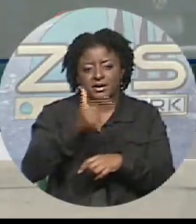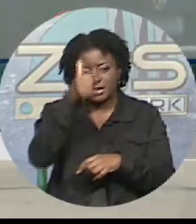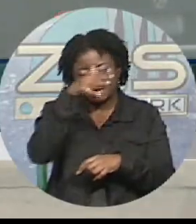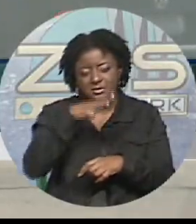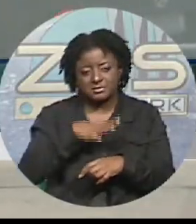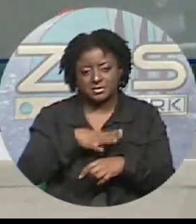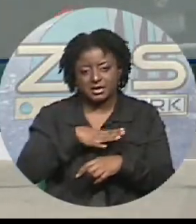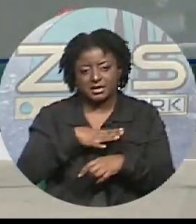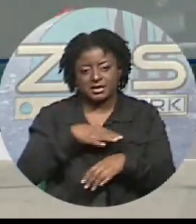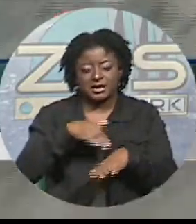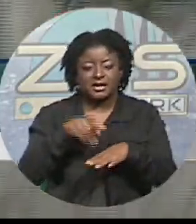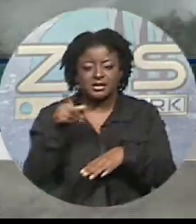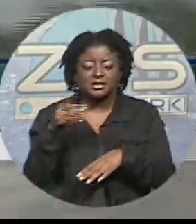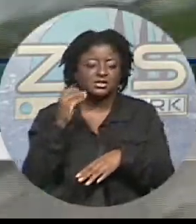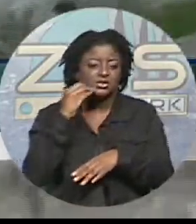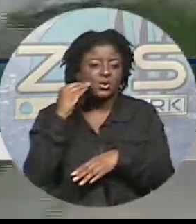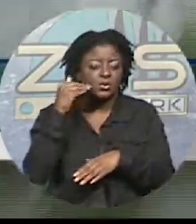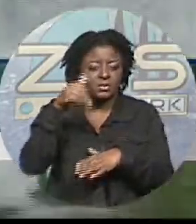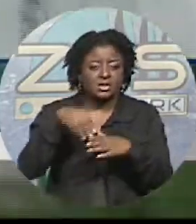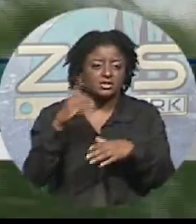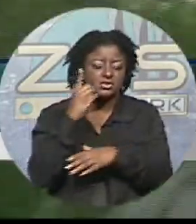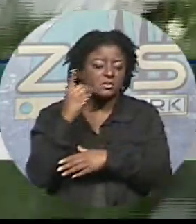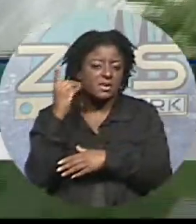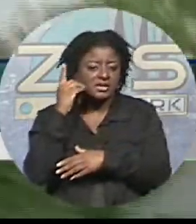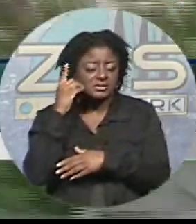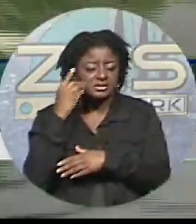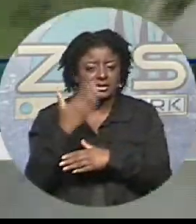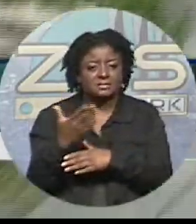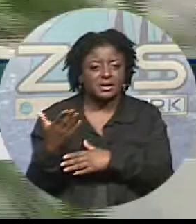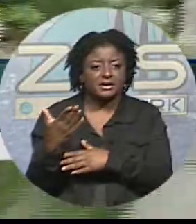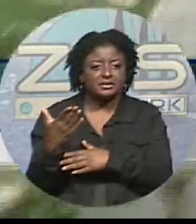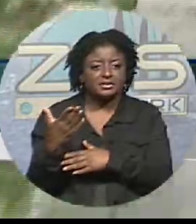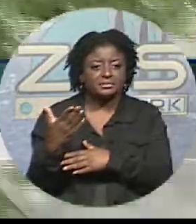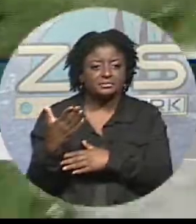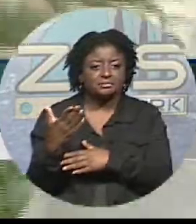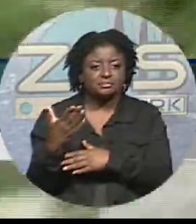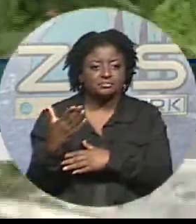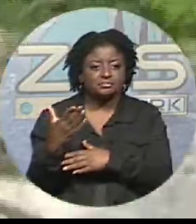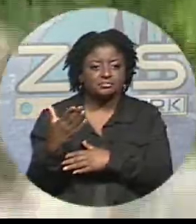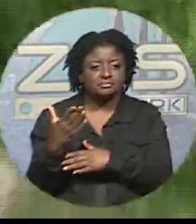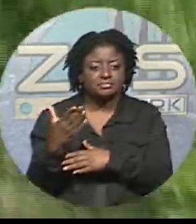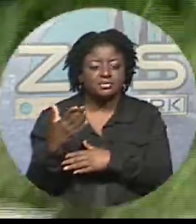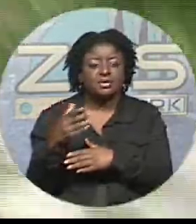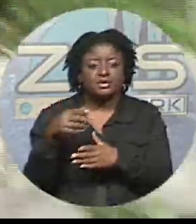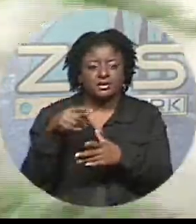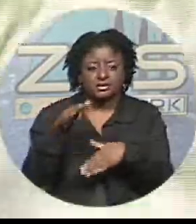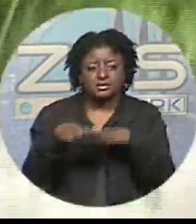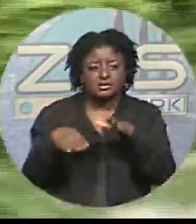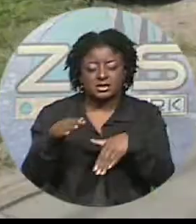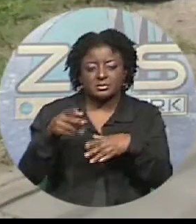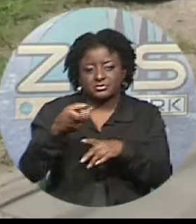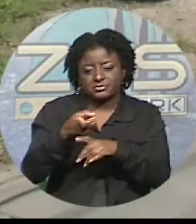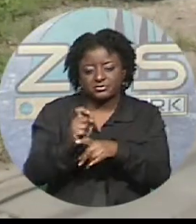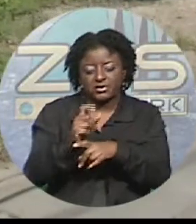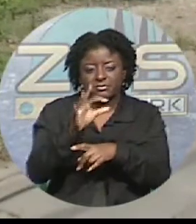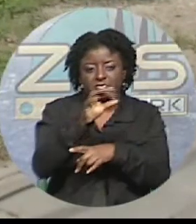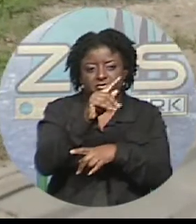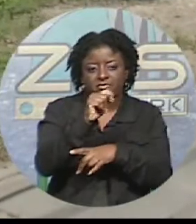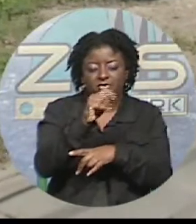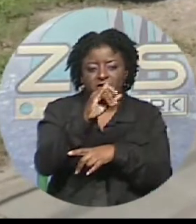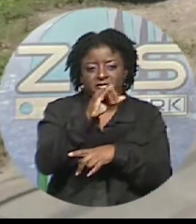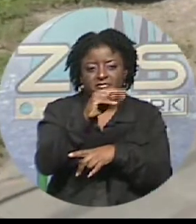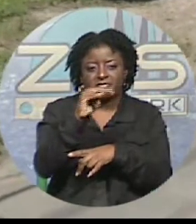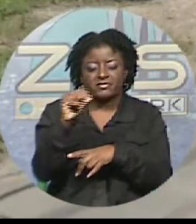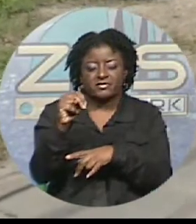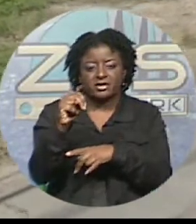a domestic matter. Those gunmen reportedly ran down the steps from Fort Finn Castle into the Mason's Addition area. It was